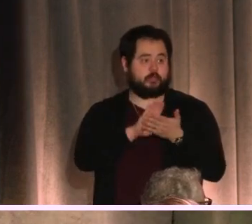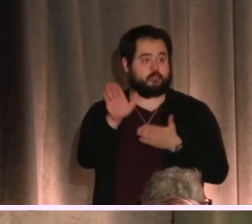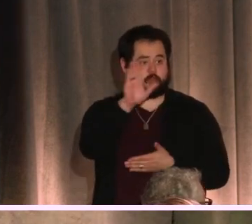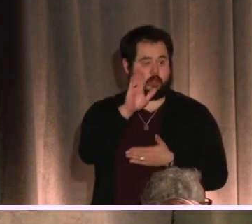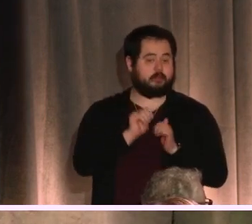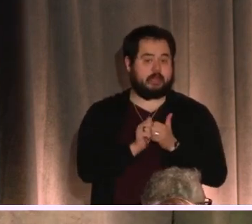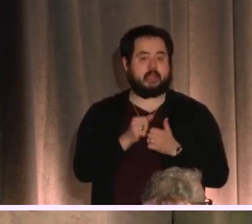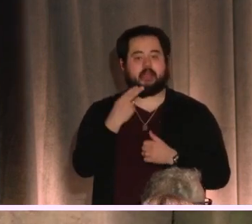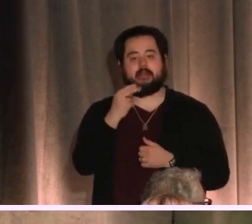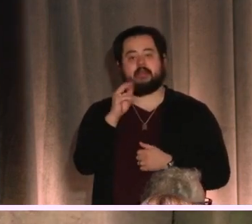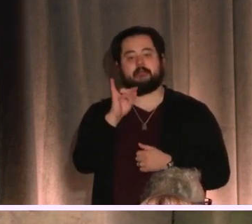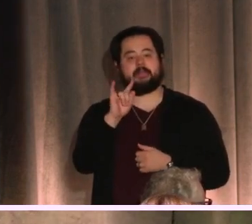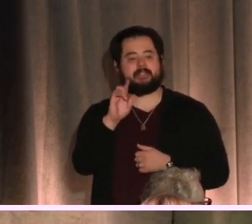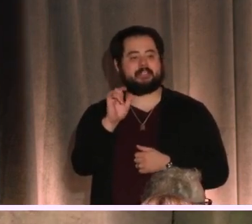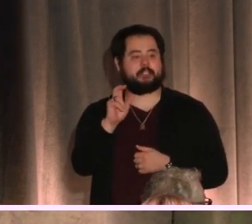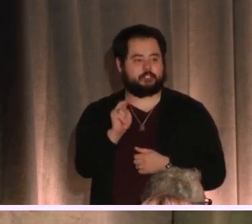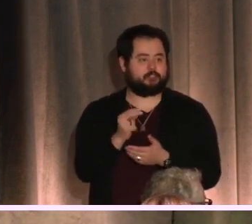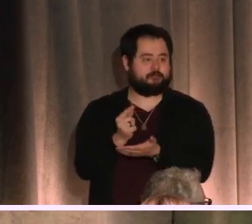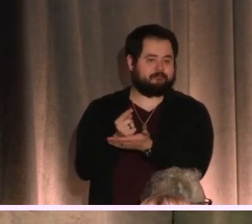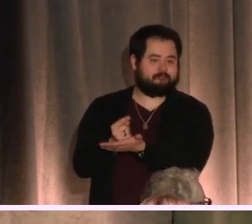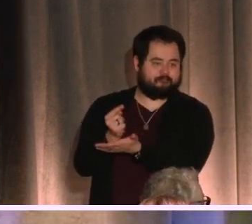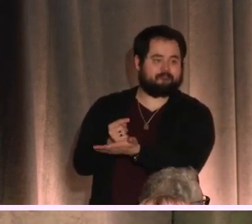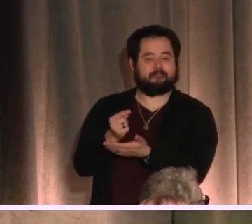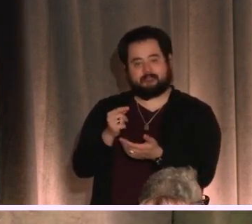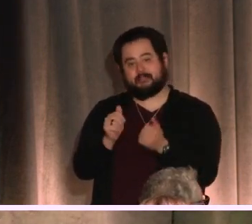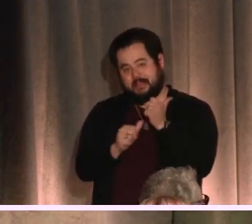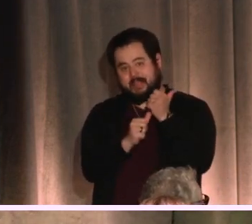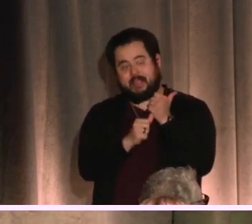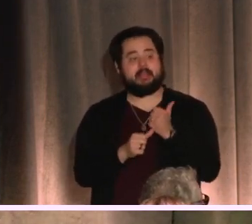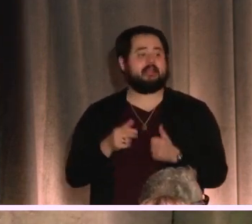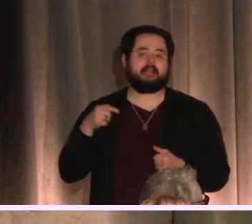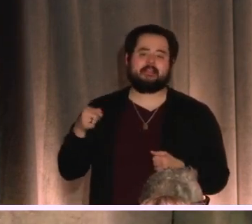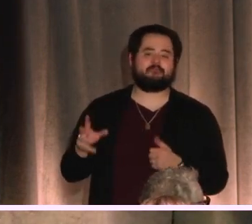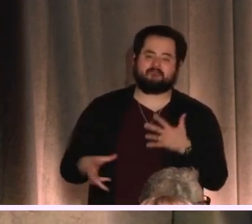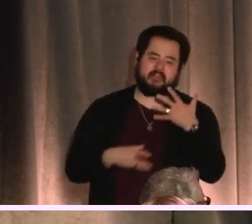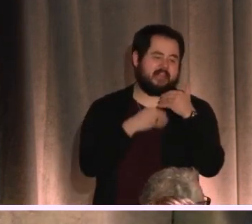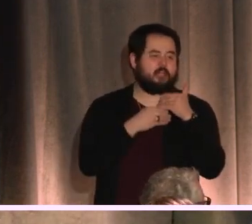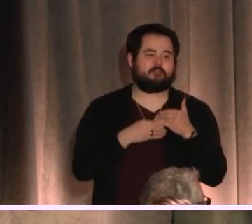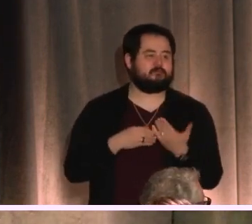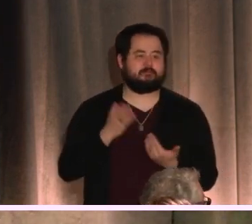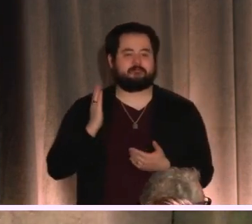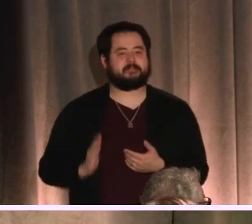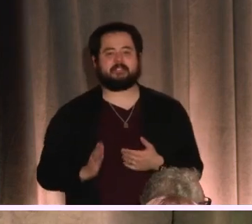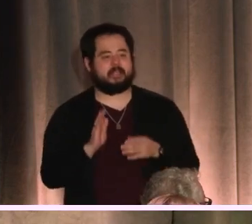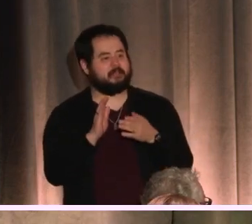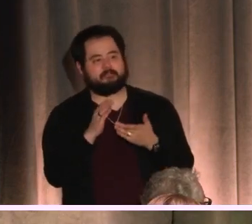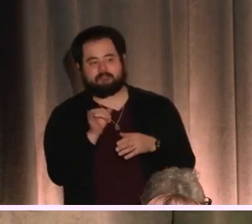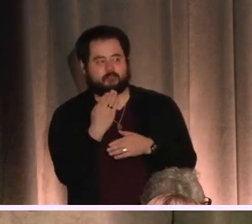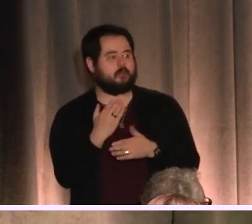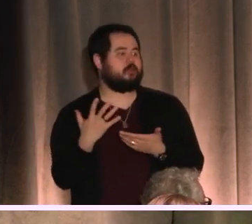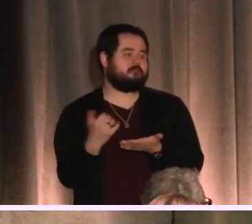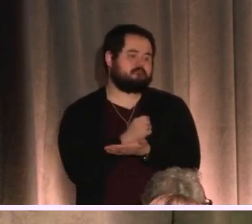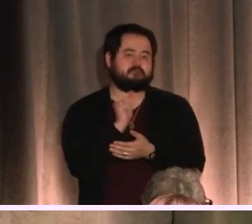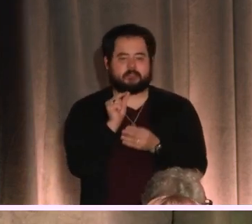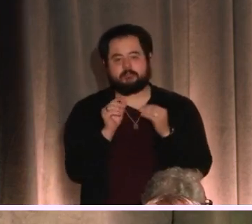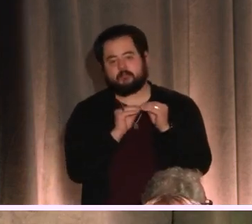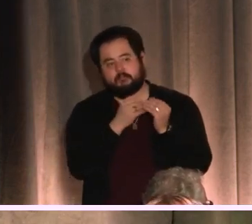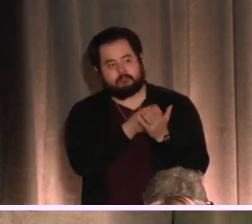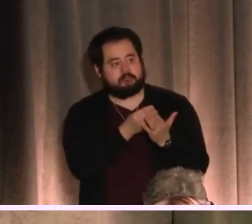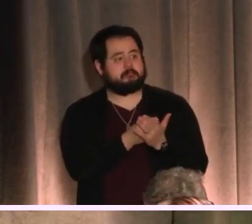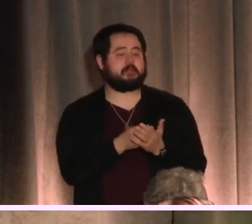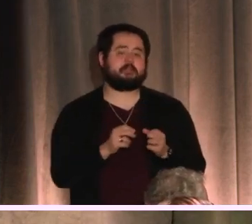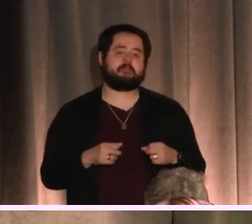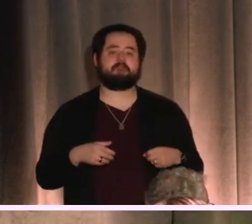and it started out as something that was kind of just an extra side gig to earn a little extra money and to get a chance to work with